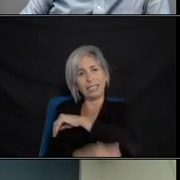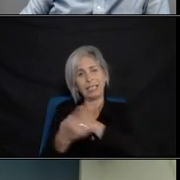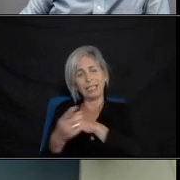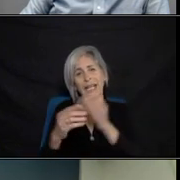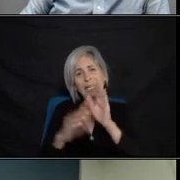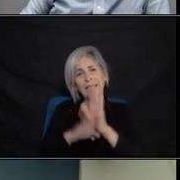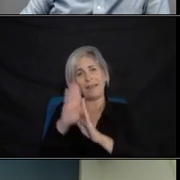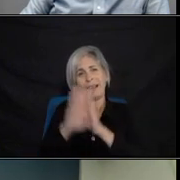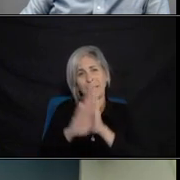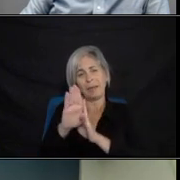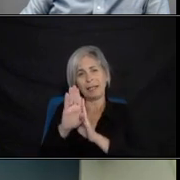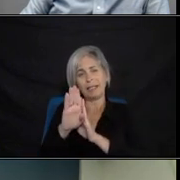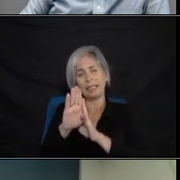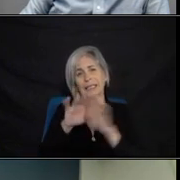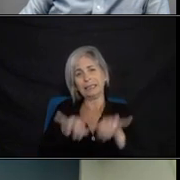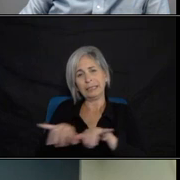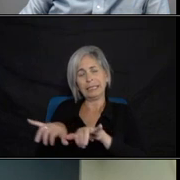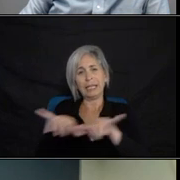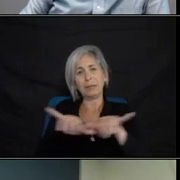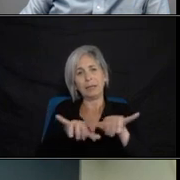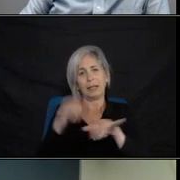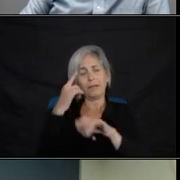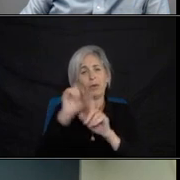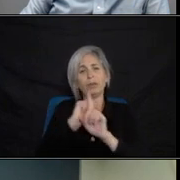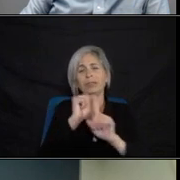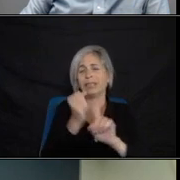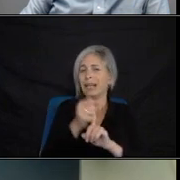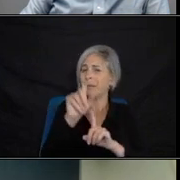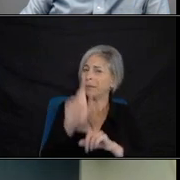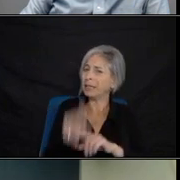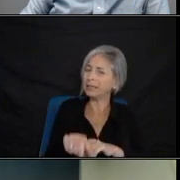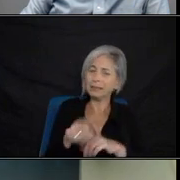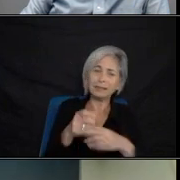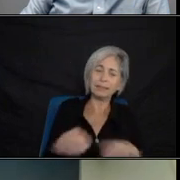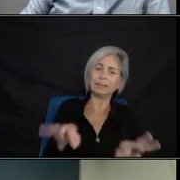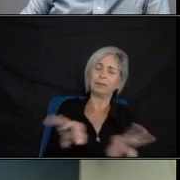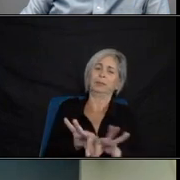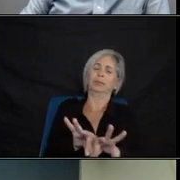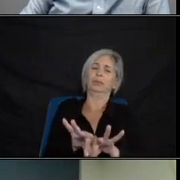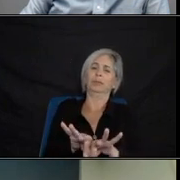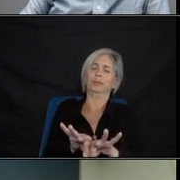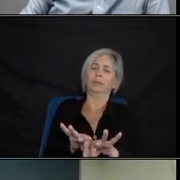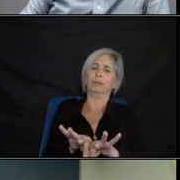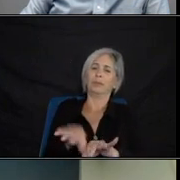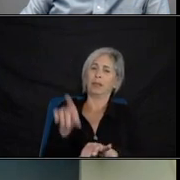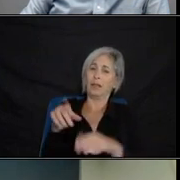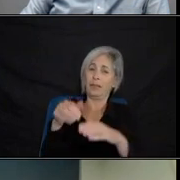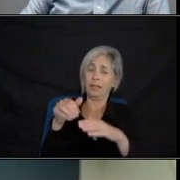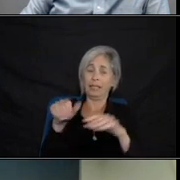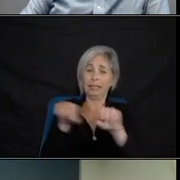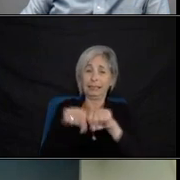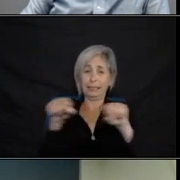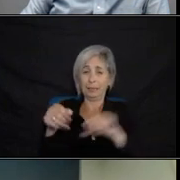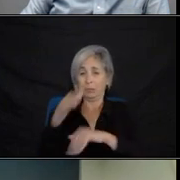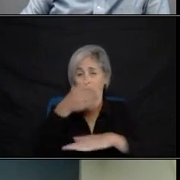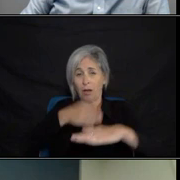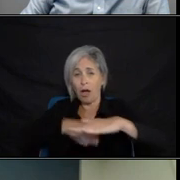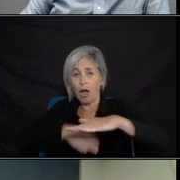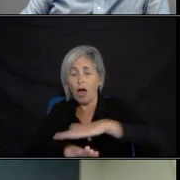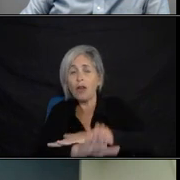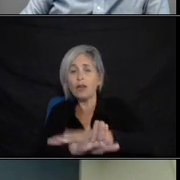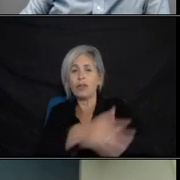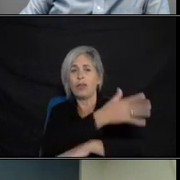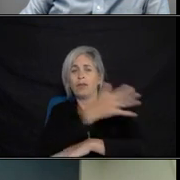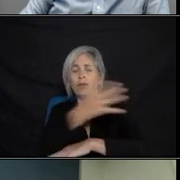development sustainability for society. The Florida aquifer system runs under this forest and is the drinking